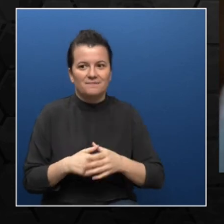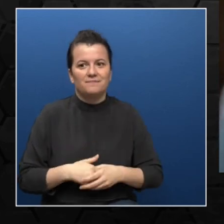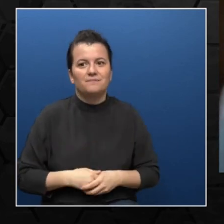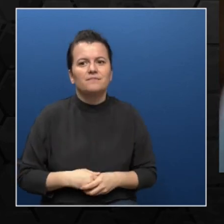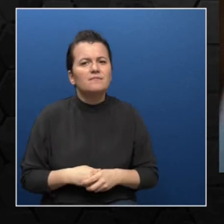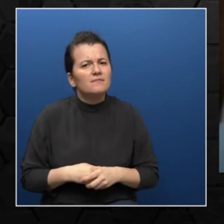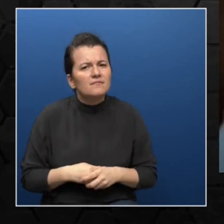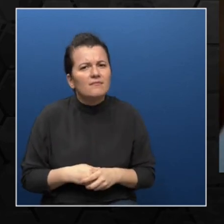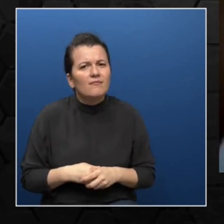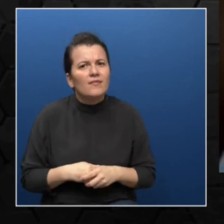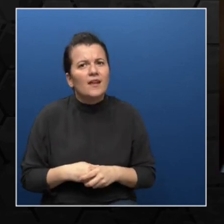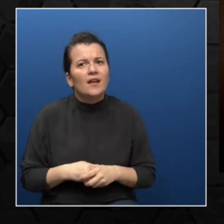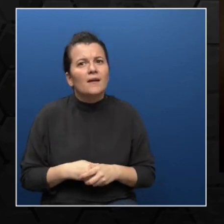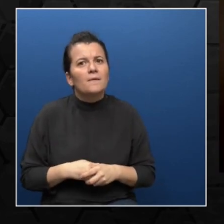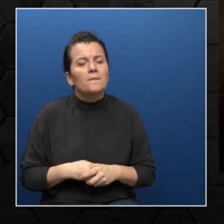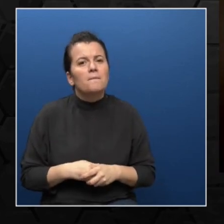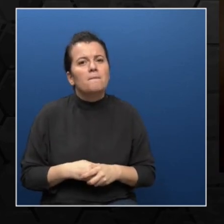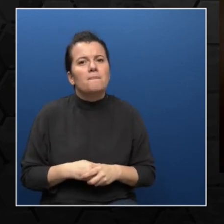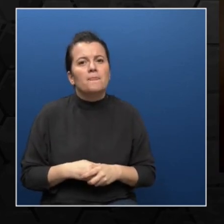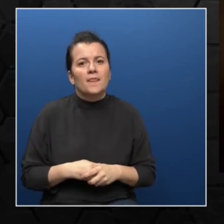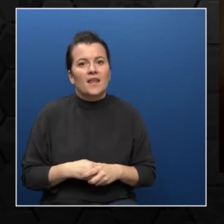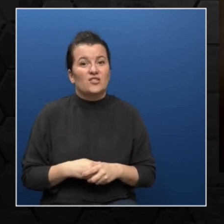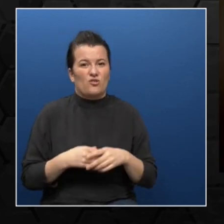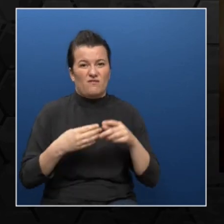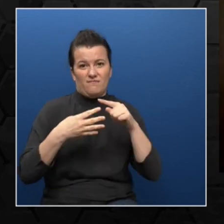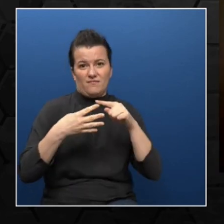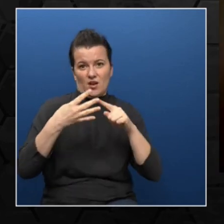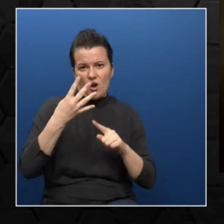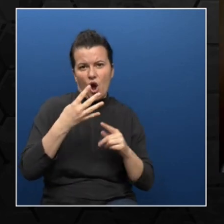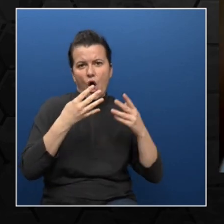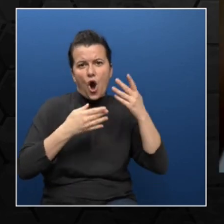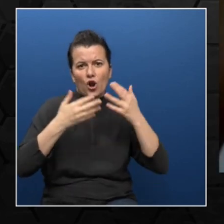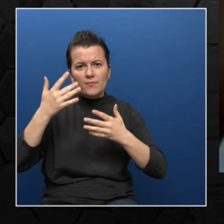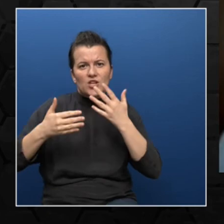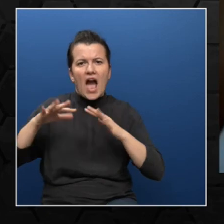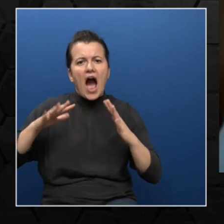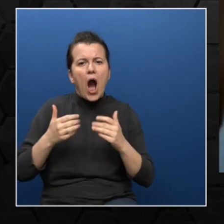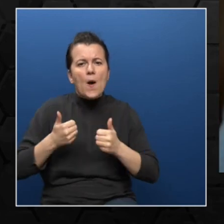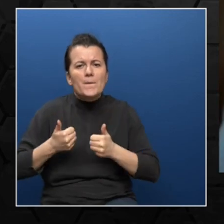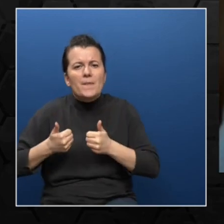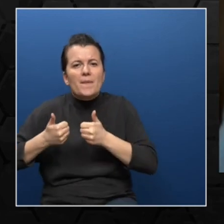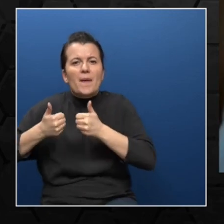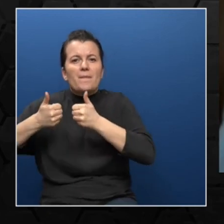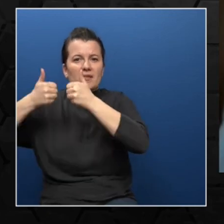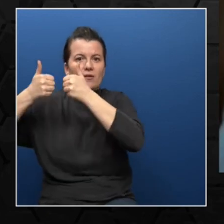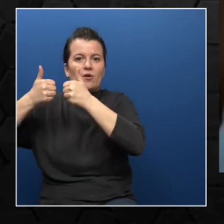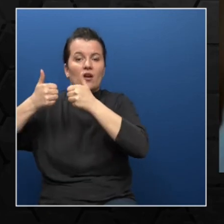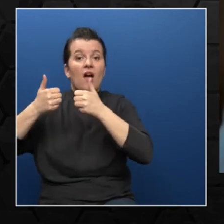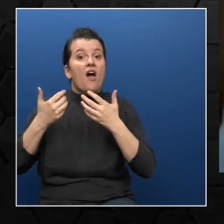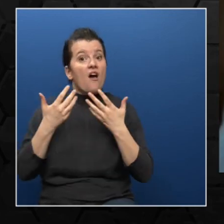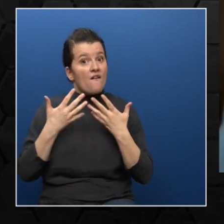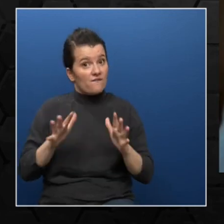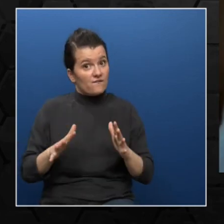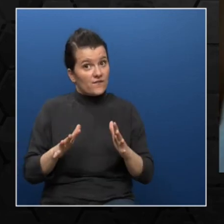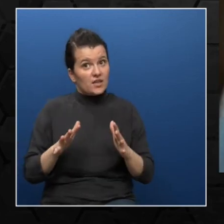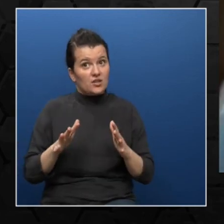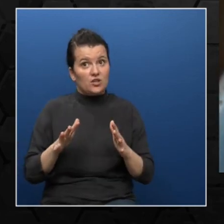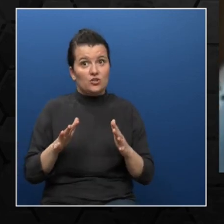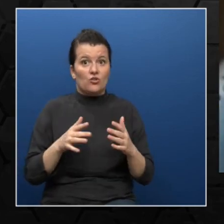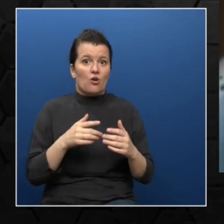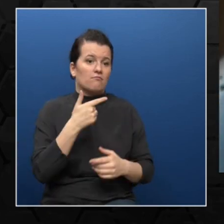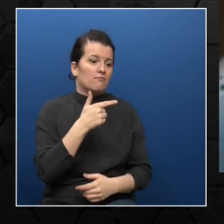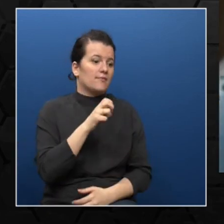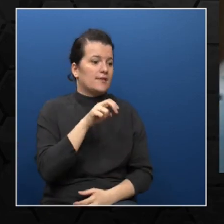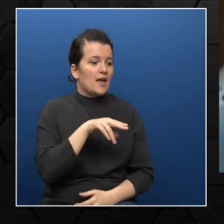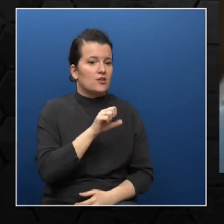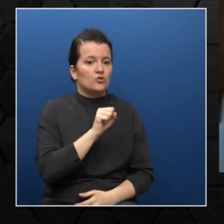any of the optimization algorithms you talked about implemented in any of the current frameworks like TensorFlow or